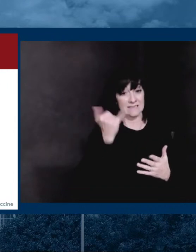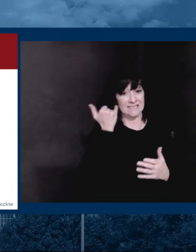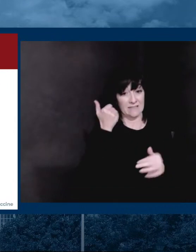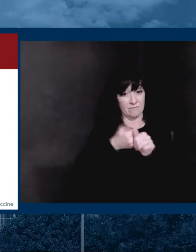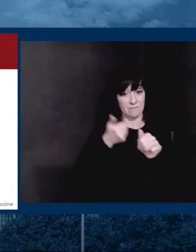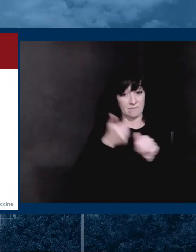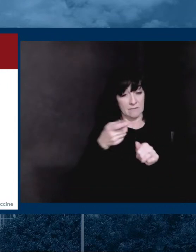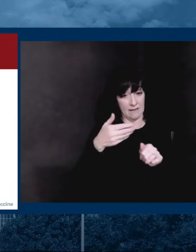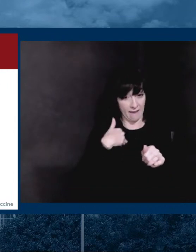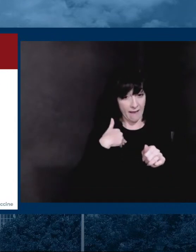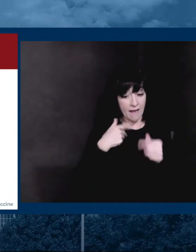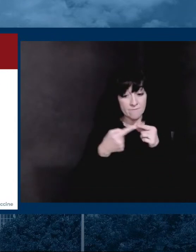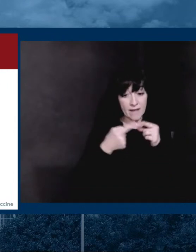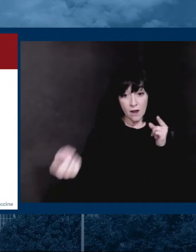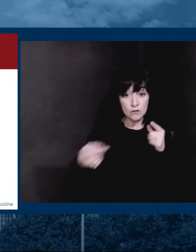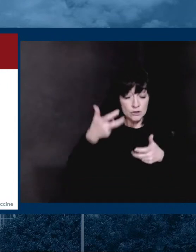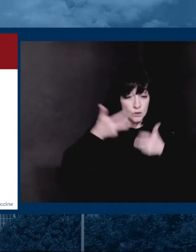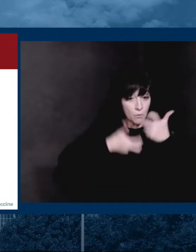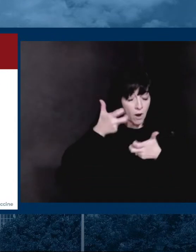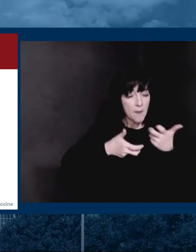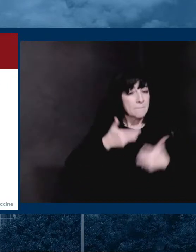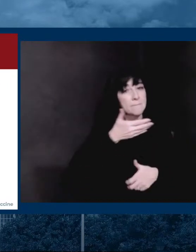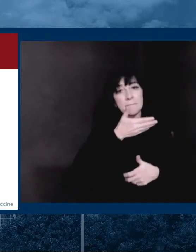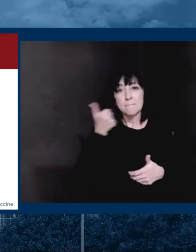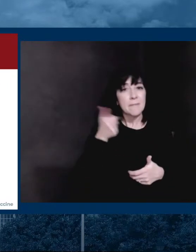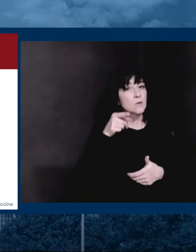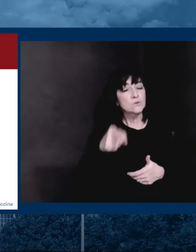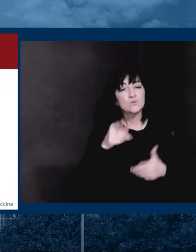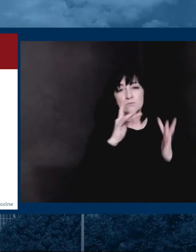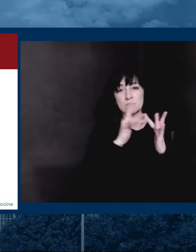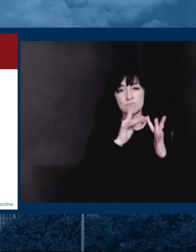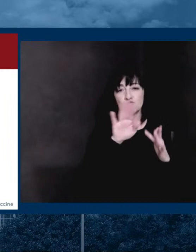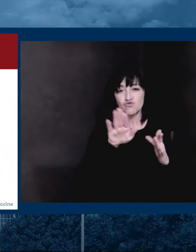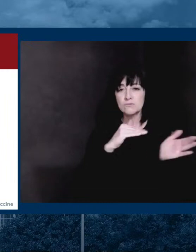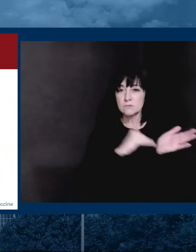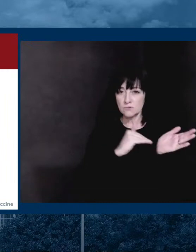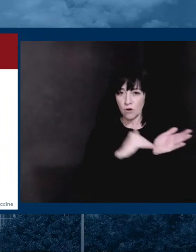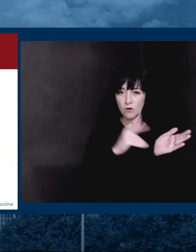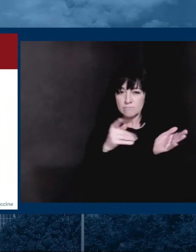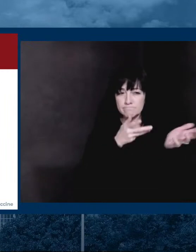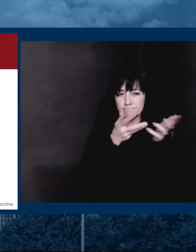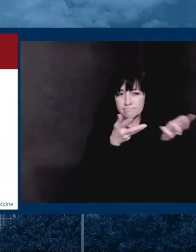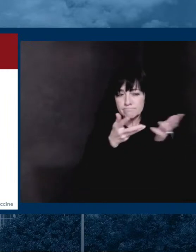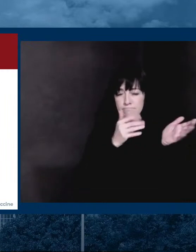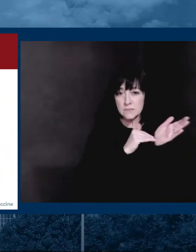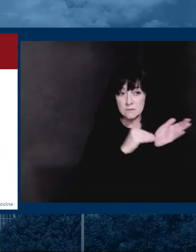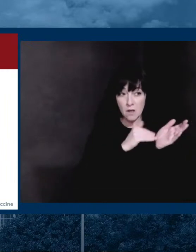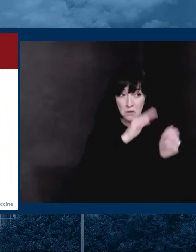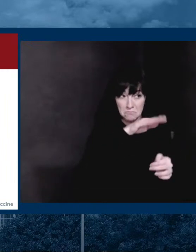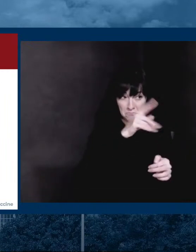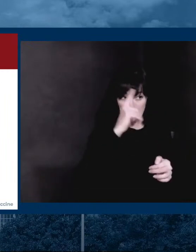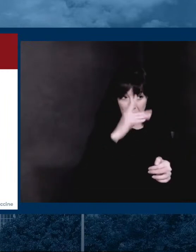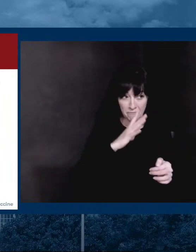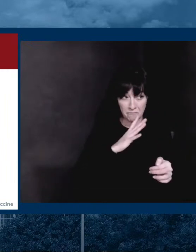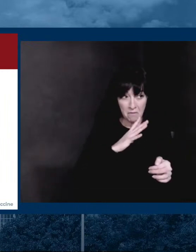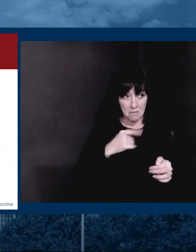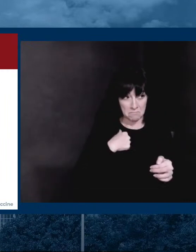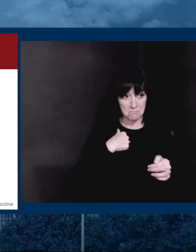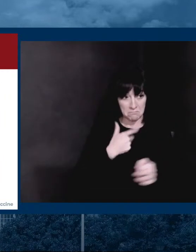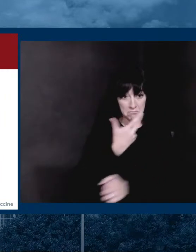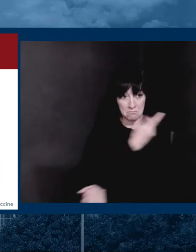remind you about important steps after you get vaccinated.